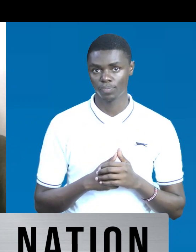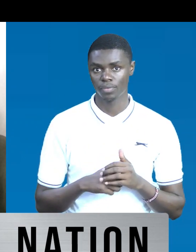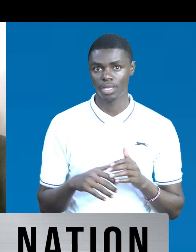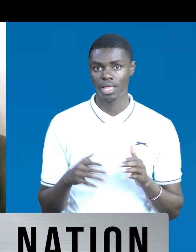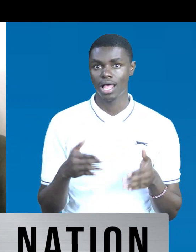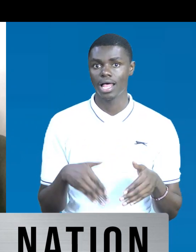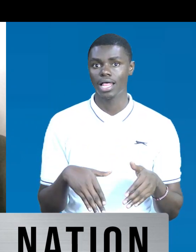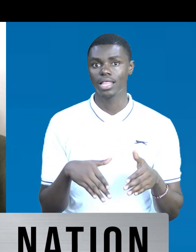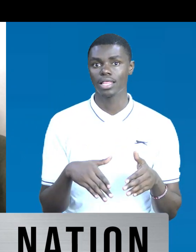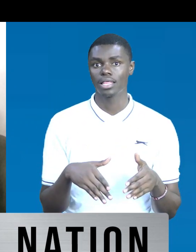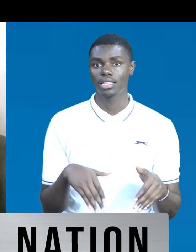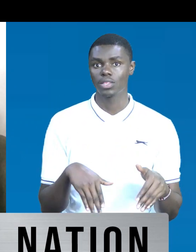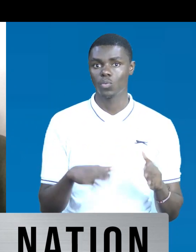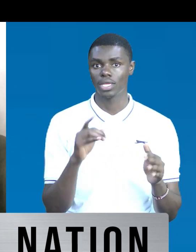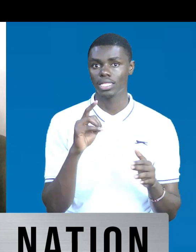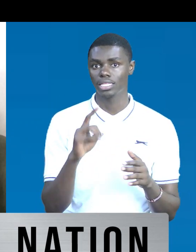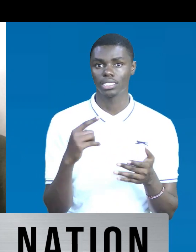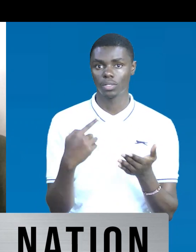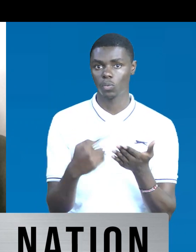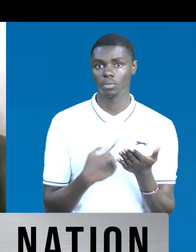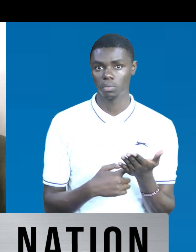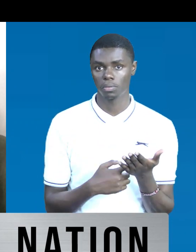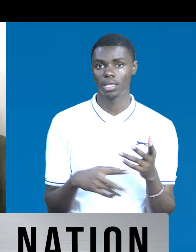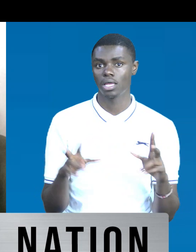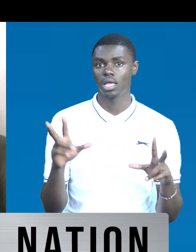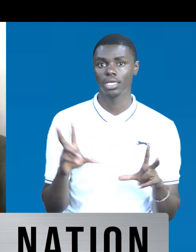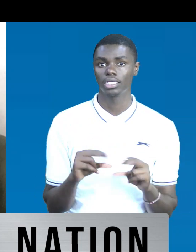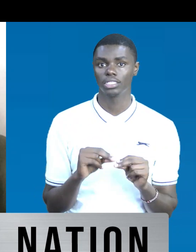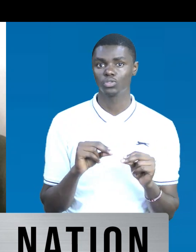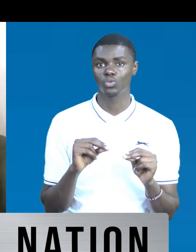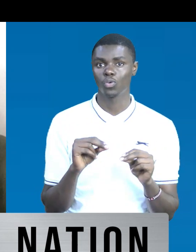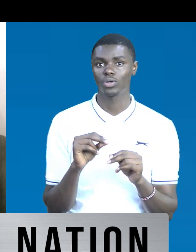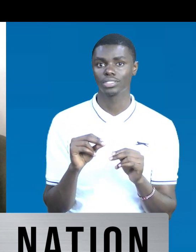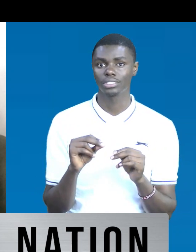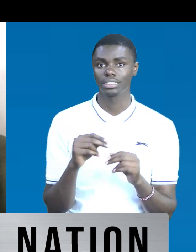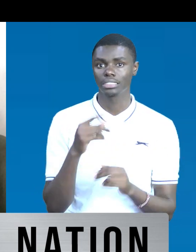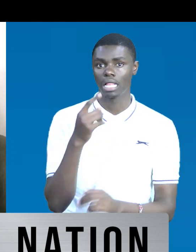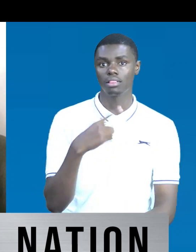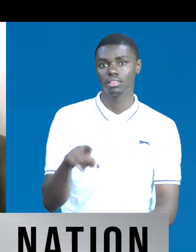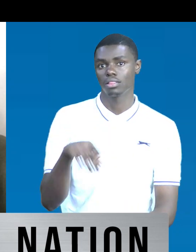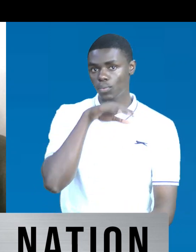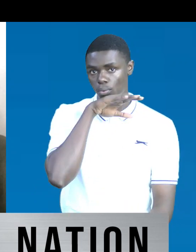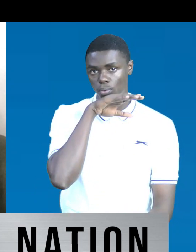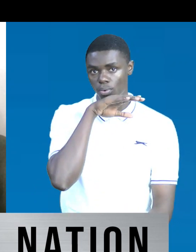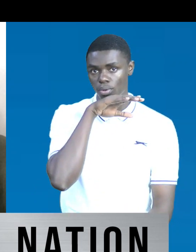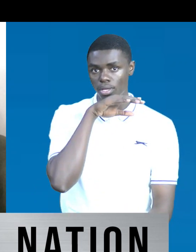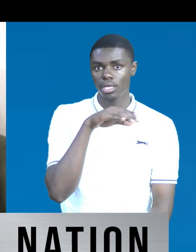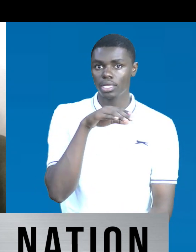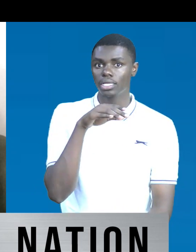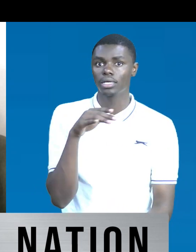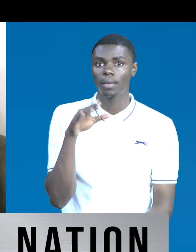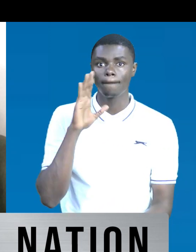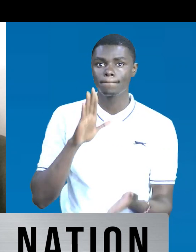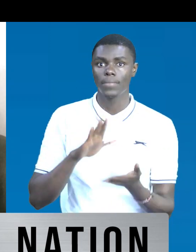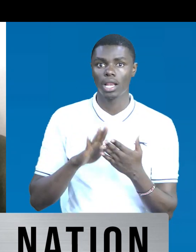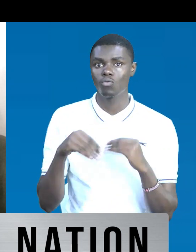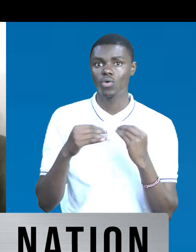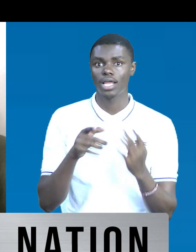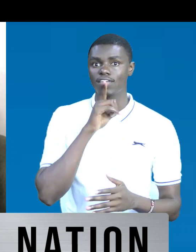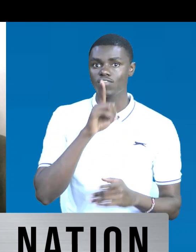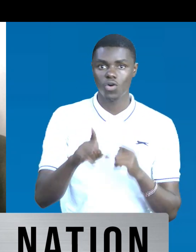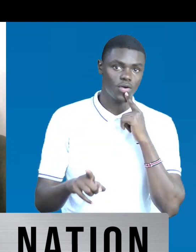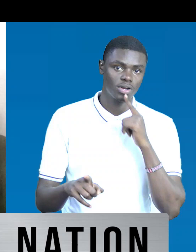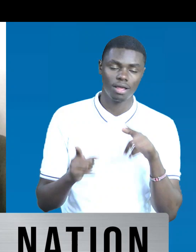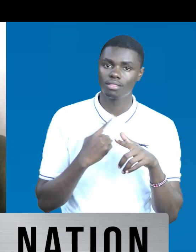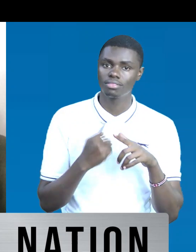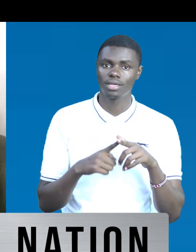the way through this is being done is not coming to Raila. So if not coming through Raila, whom they believe gives direction, then